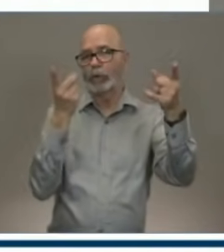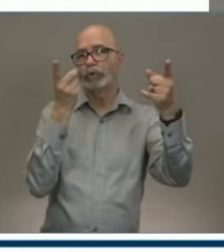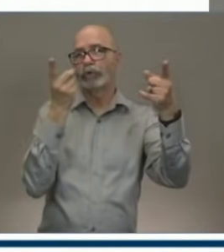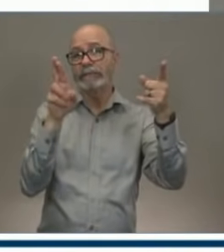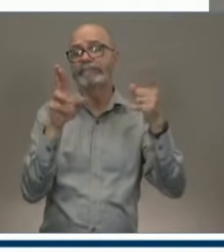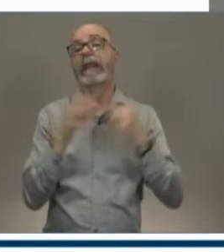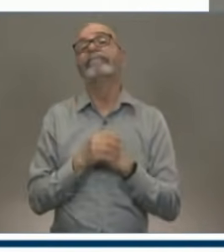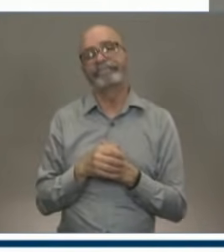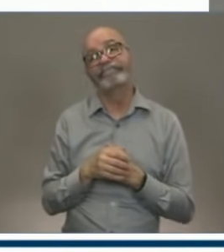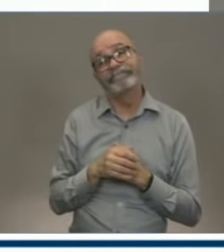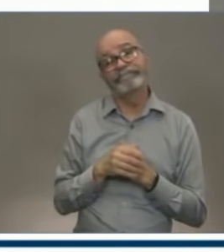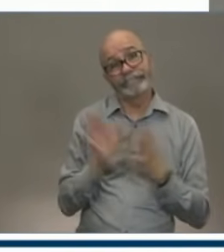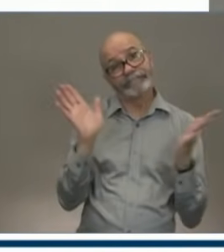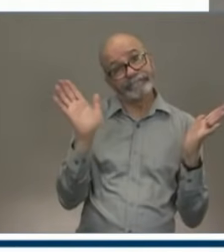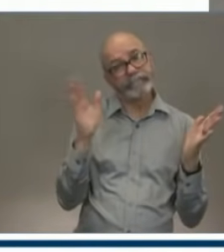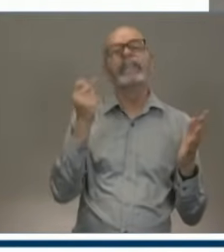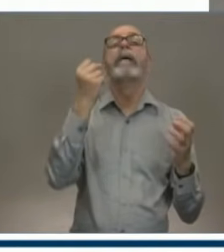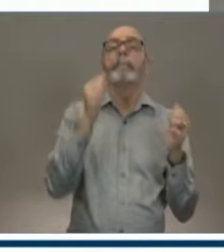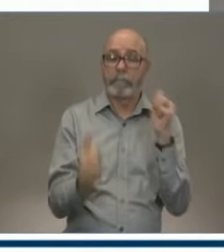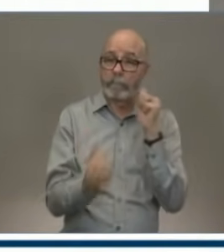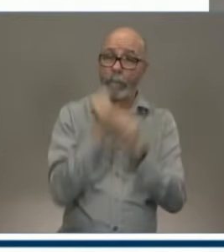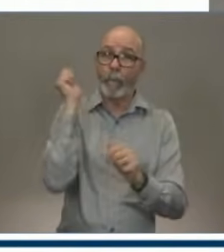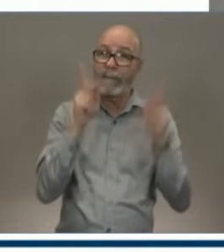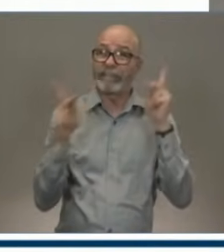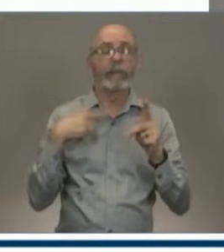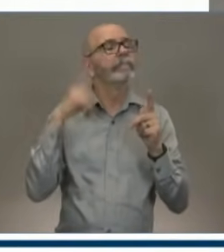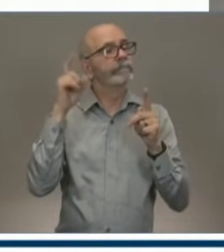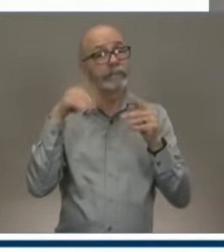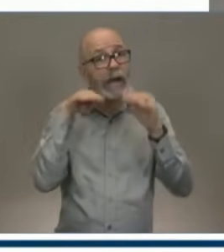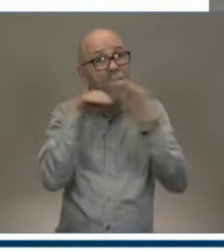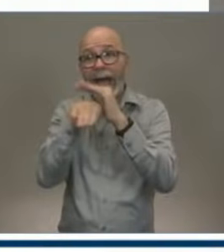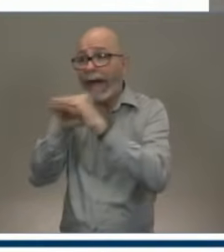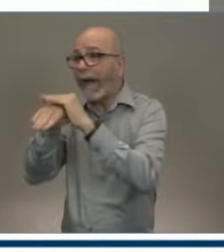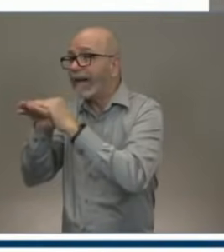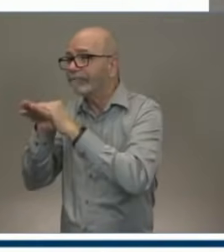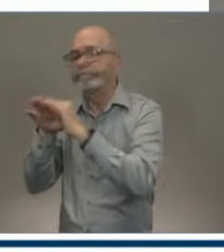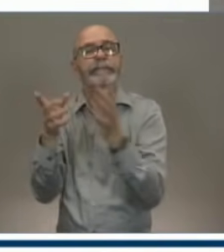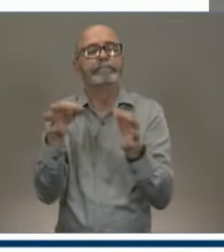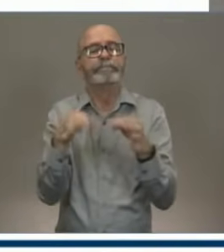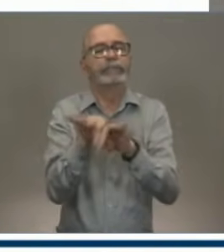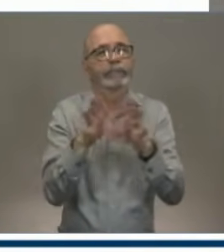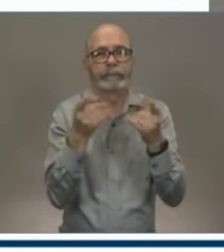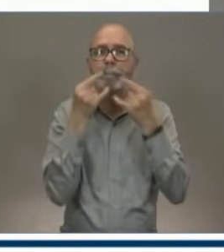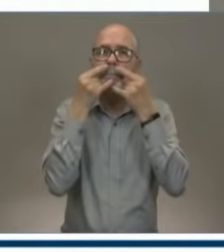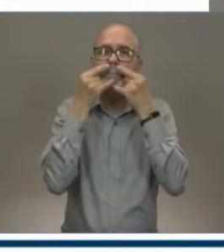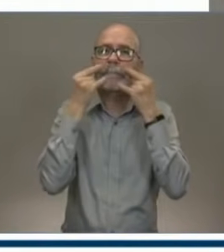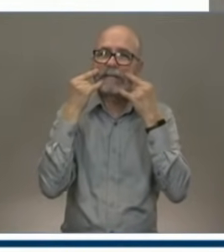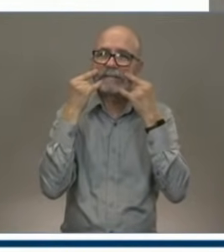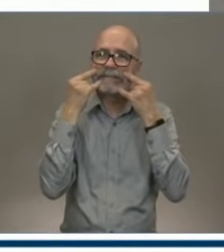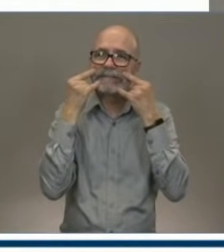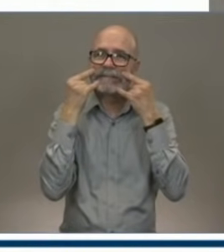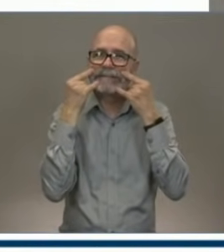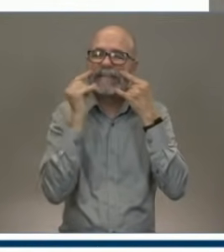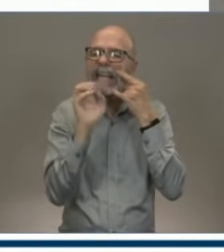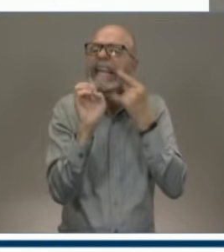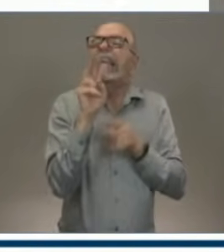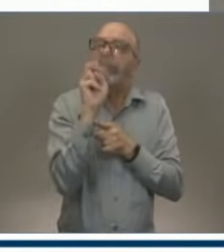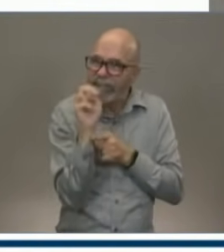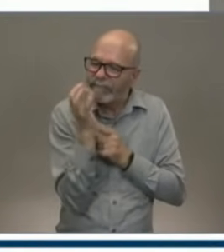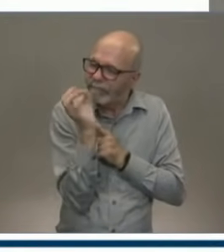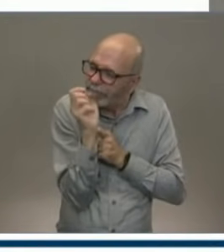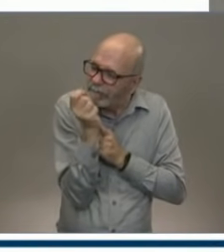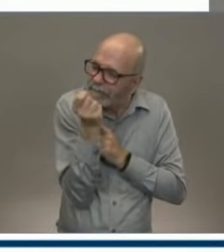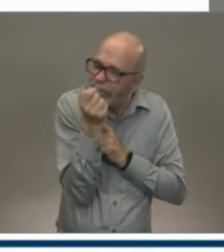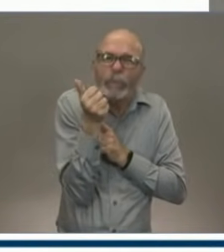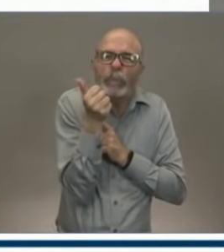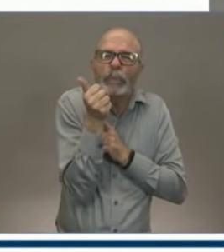indoor public places, but we have had an allowance. There are some people, the numbers aren't large, there are some people who have legitimate